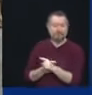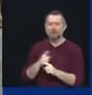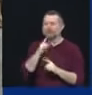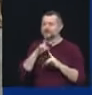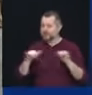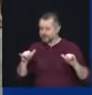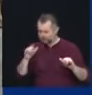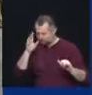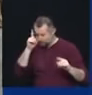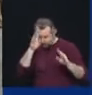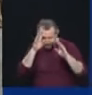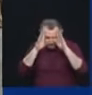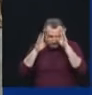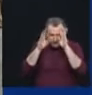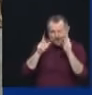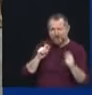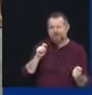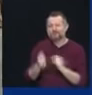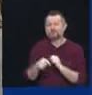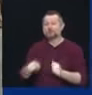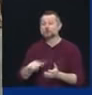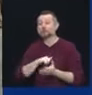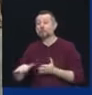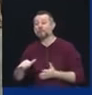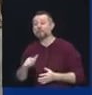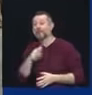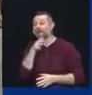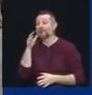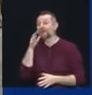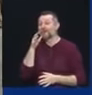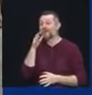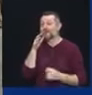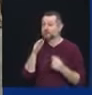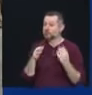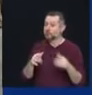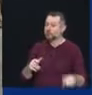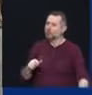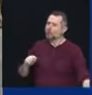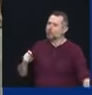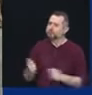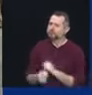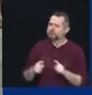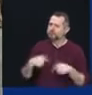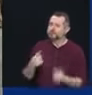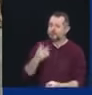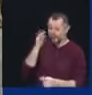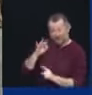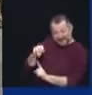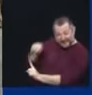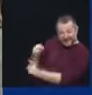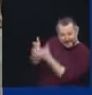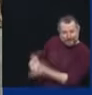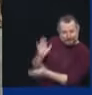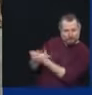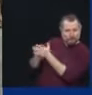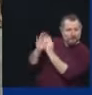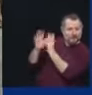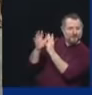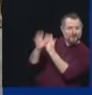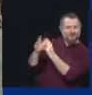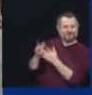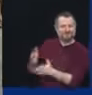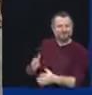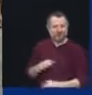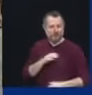and agriculture in this state has changed dramatically thanks to him. Let's give the commissioner a round of applause.